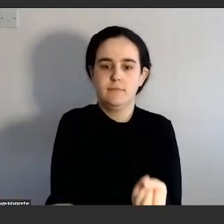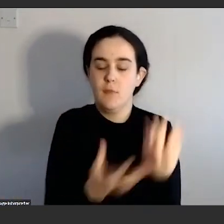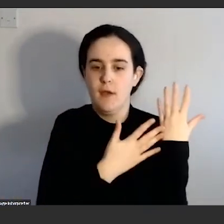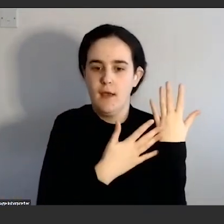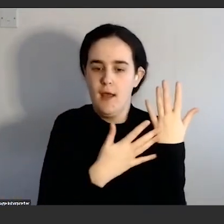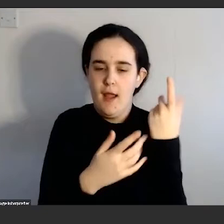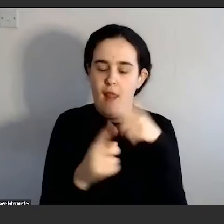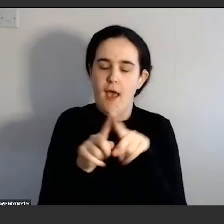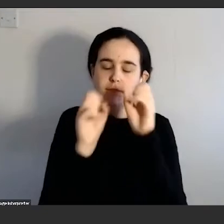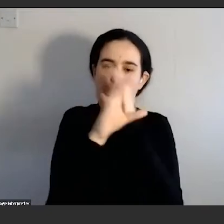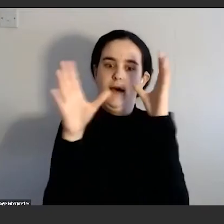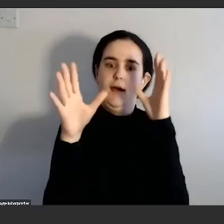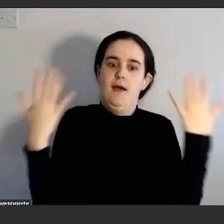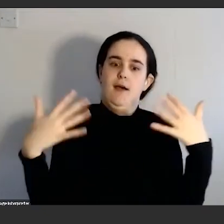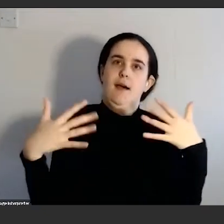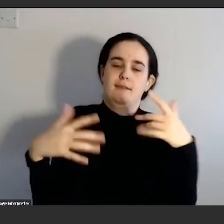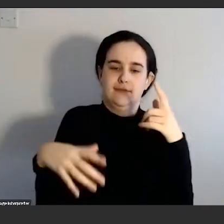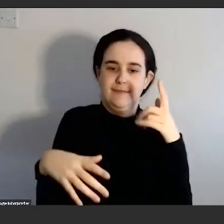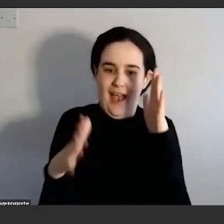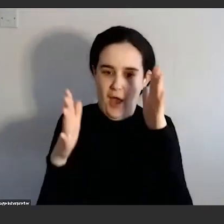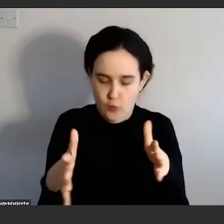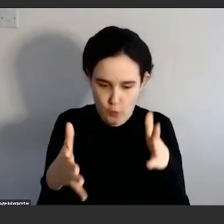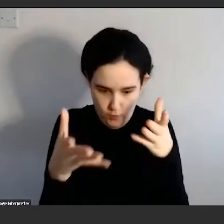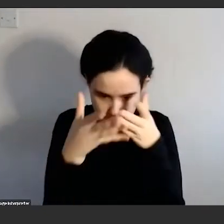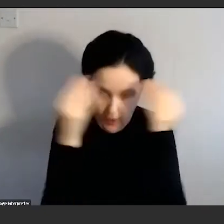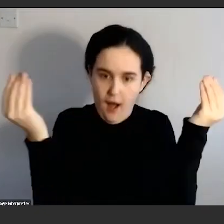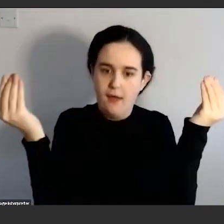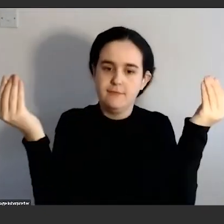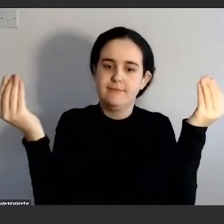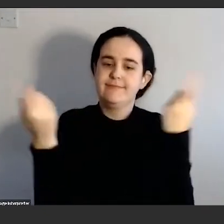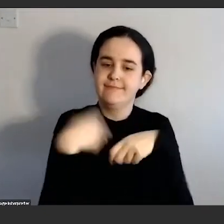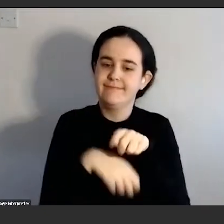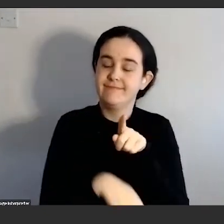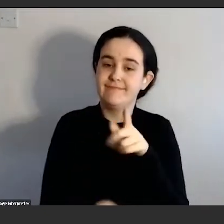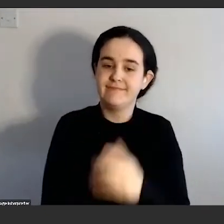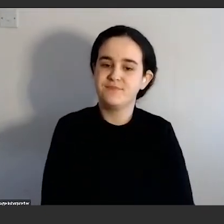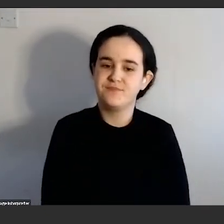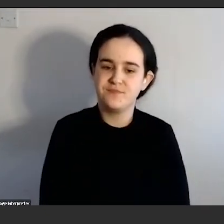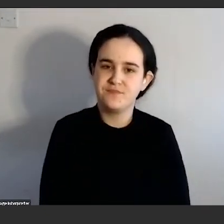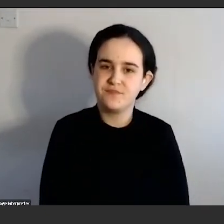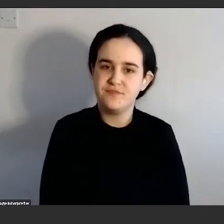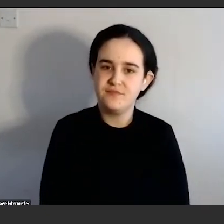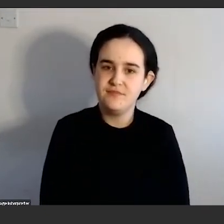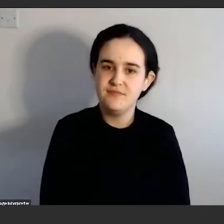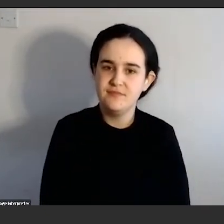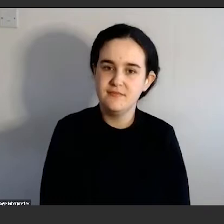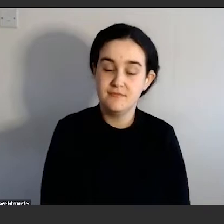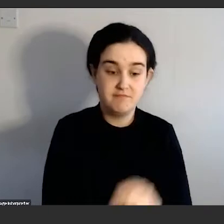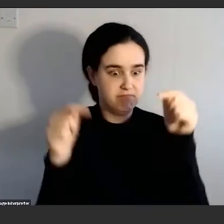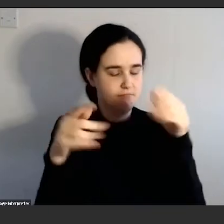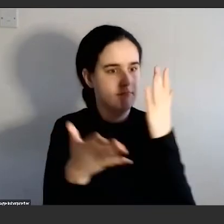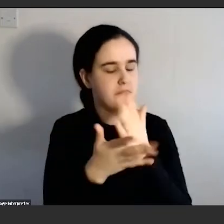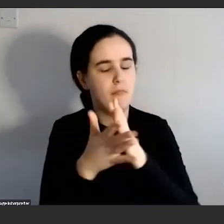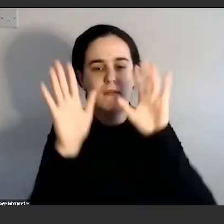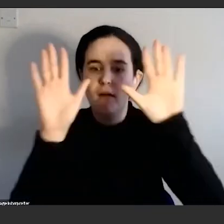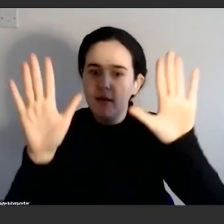But it's true. What did I think about it? This is great music. I've been listening to various different concerts of yours through